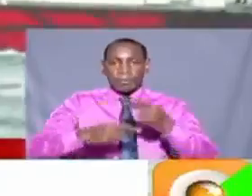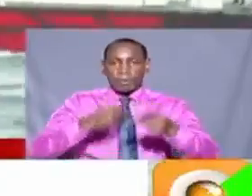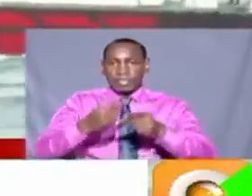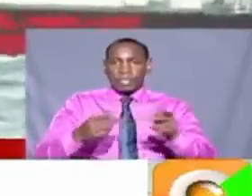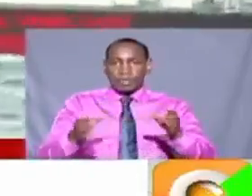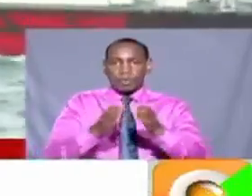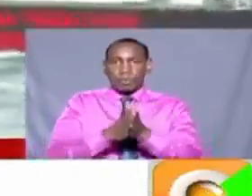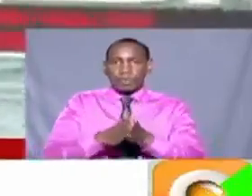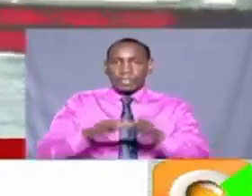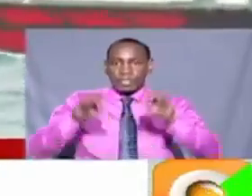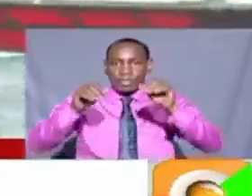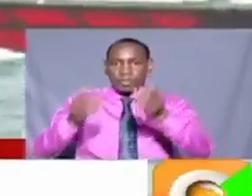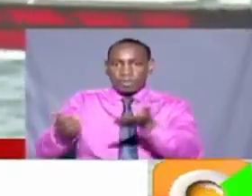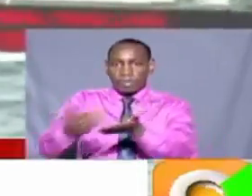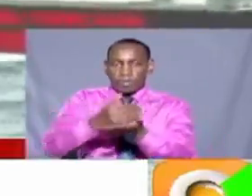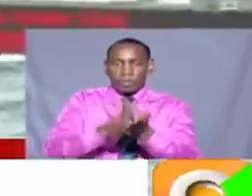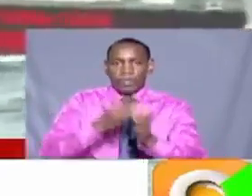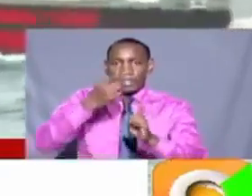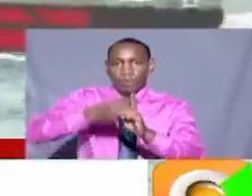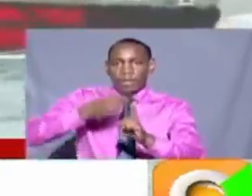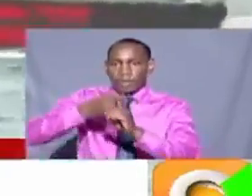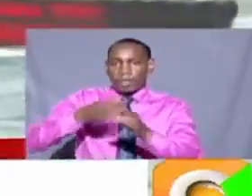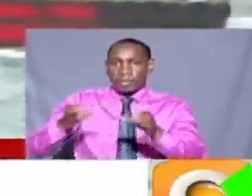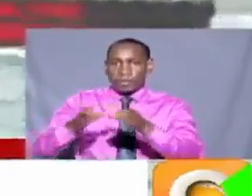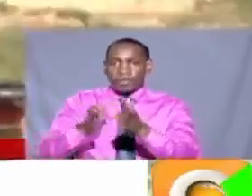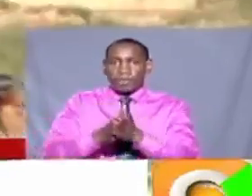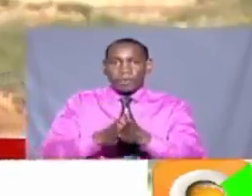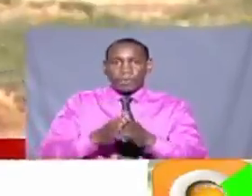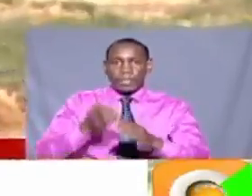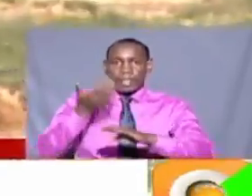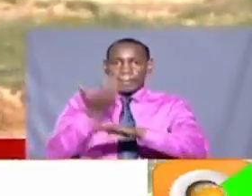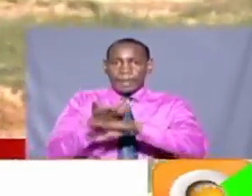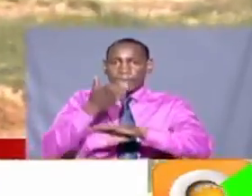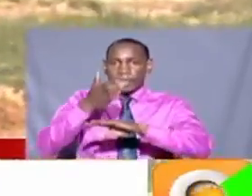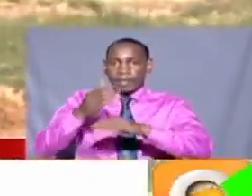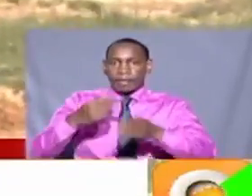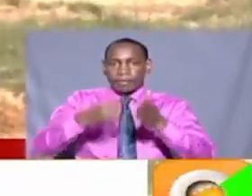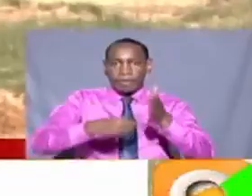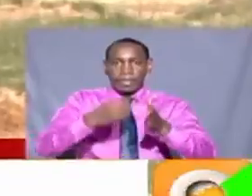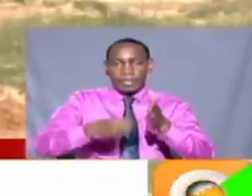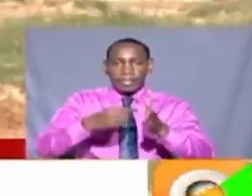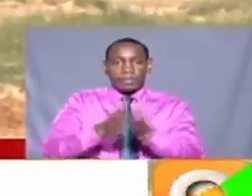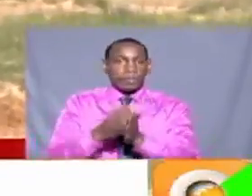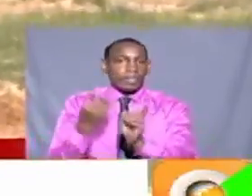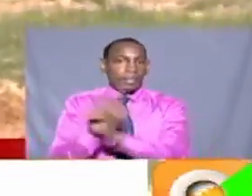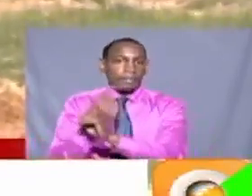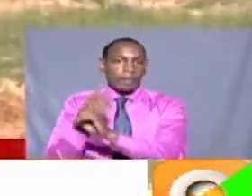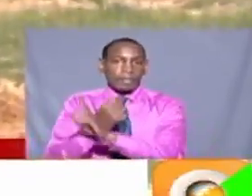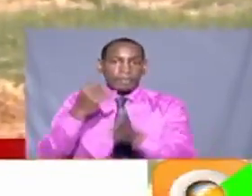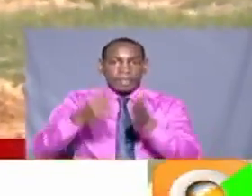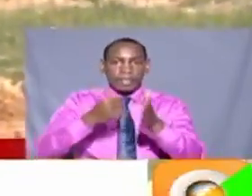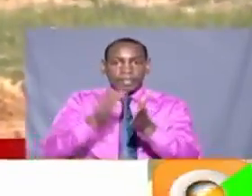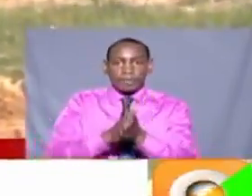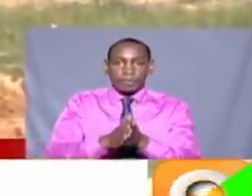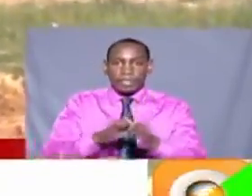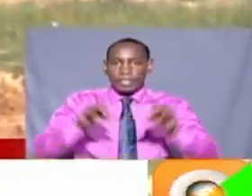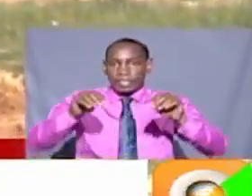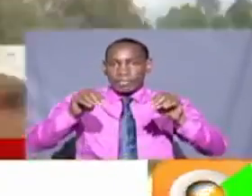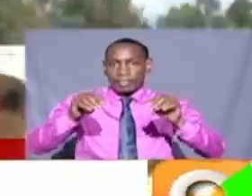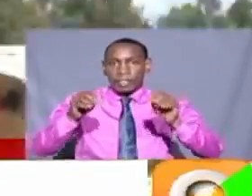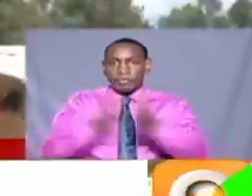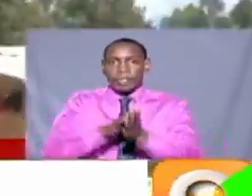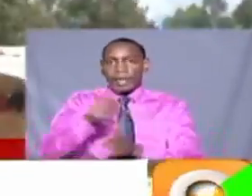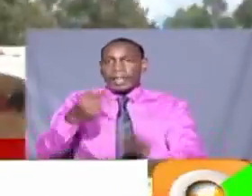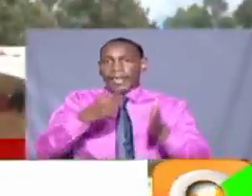sand harvesting quarries, all coral blocks cutting quarries, all manganese quarries, all ballast quarries and